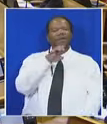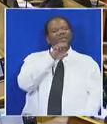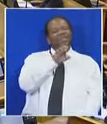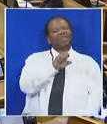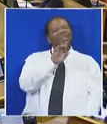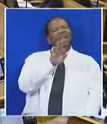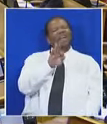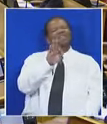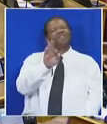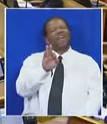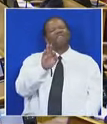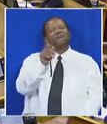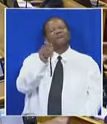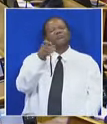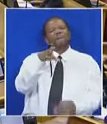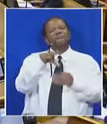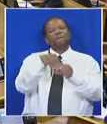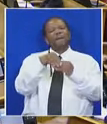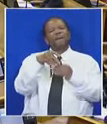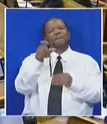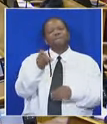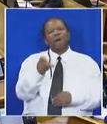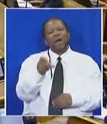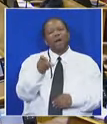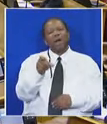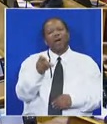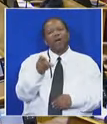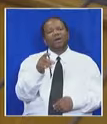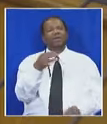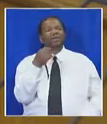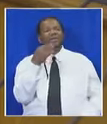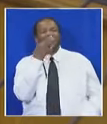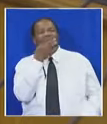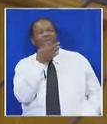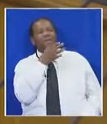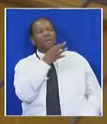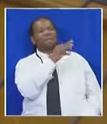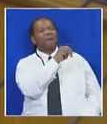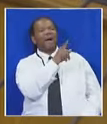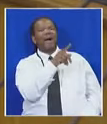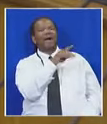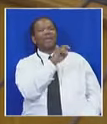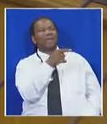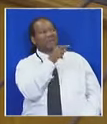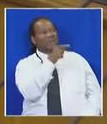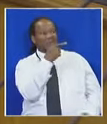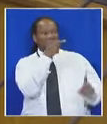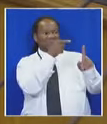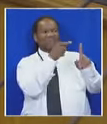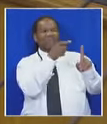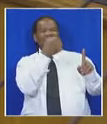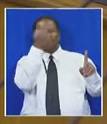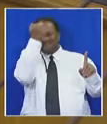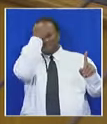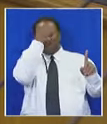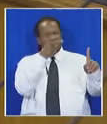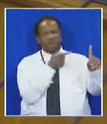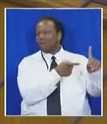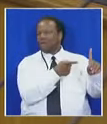member absolutely landed with the words that Honourable Marke is a fool. We may not take that in the House. We ask him to